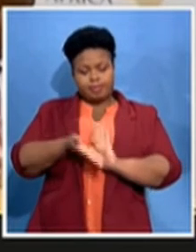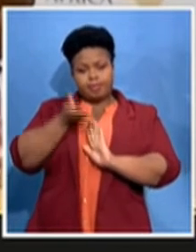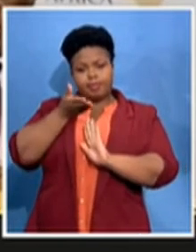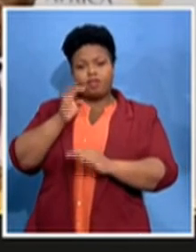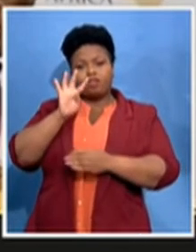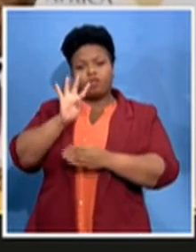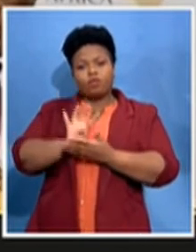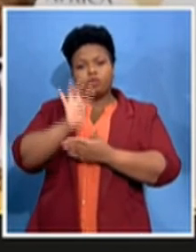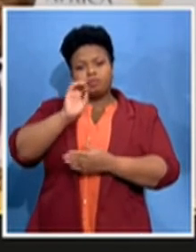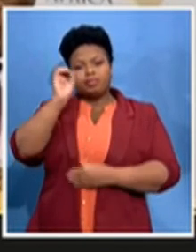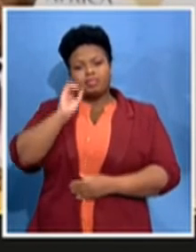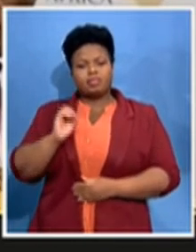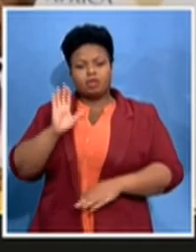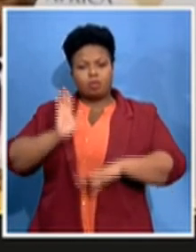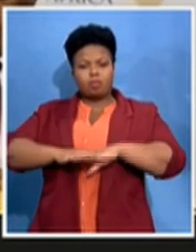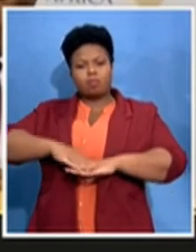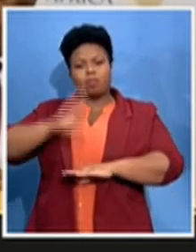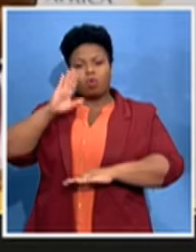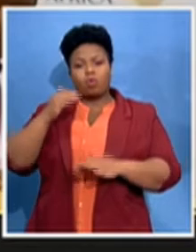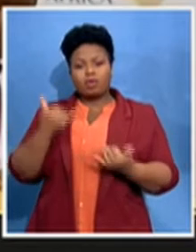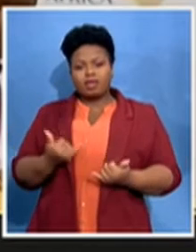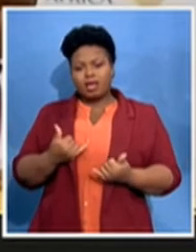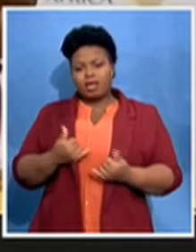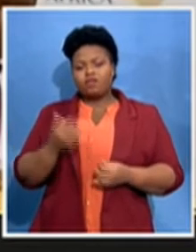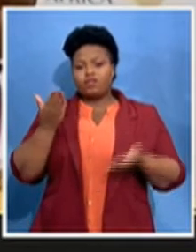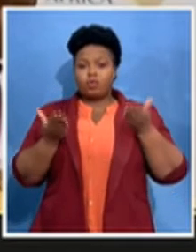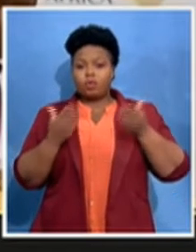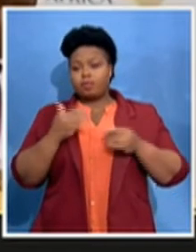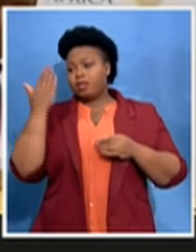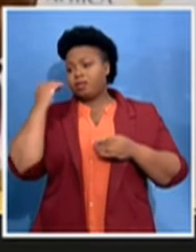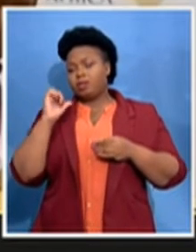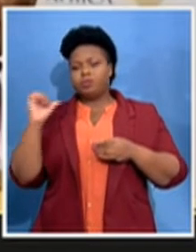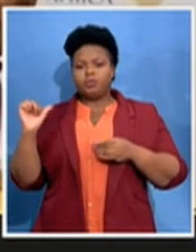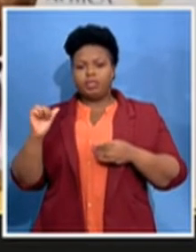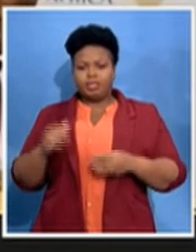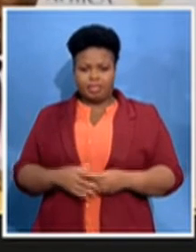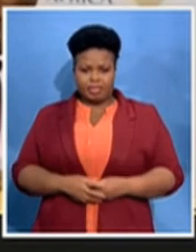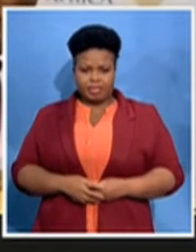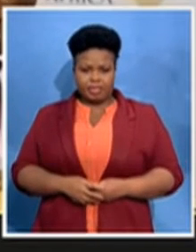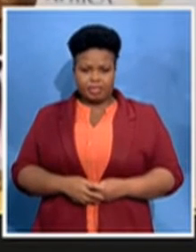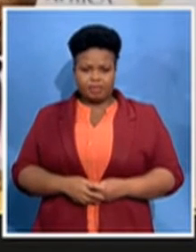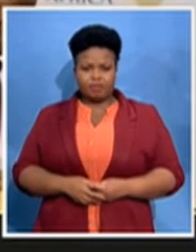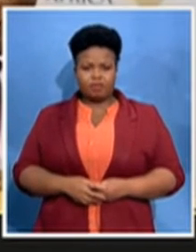week that we observed 800,000